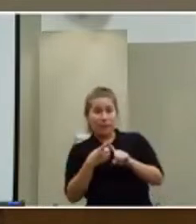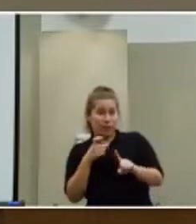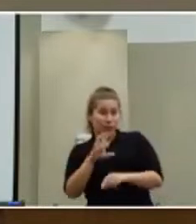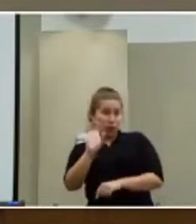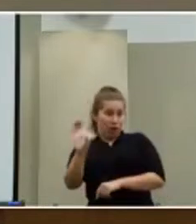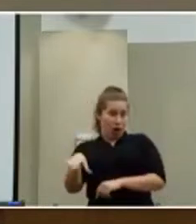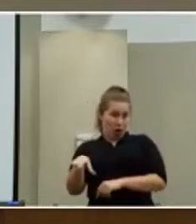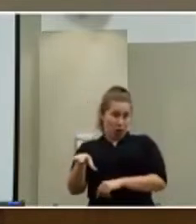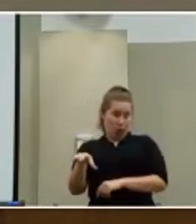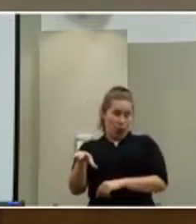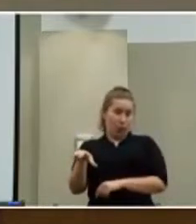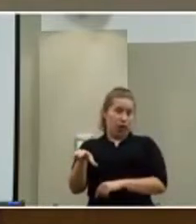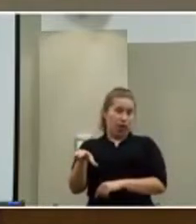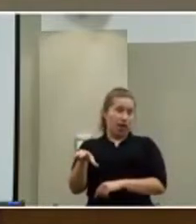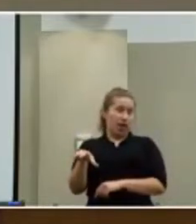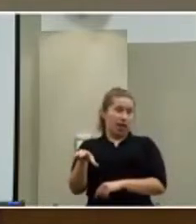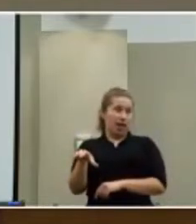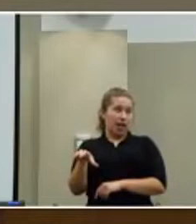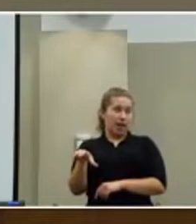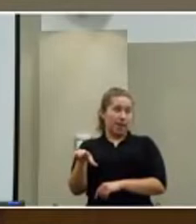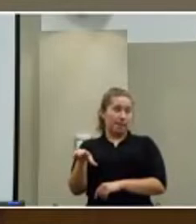And